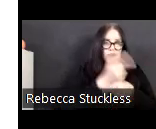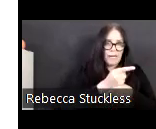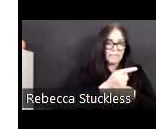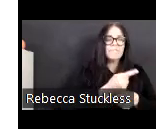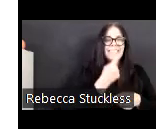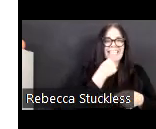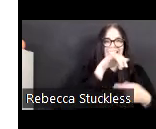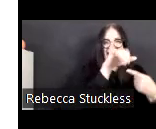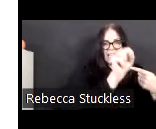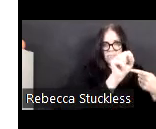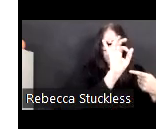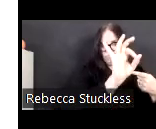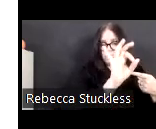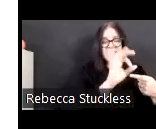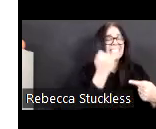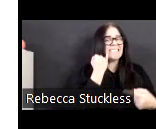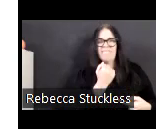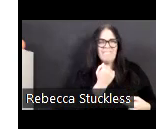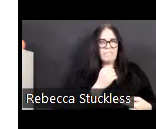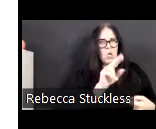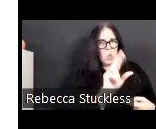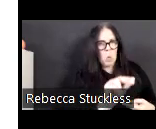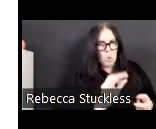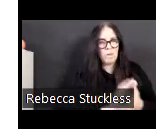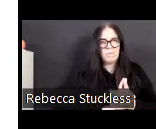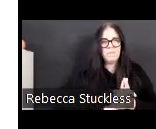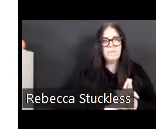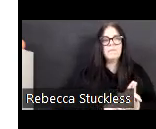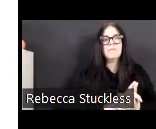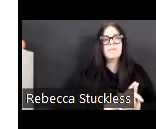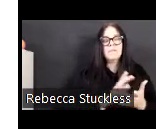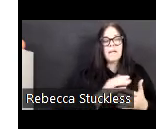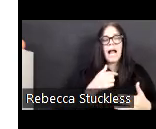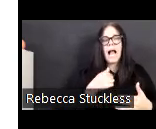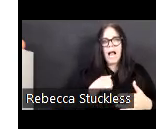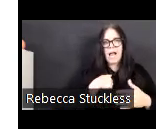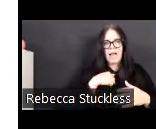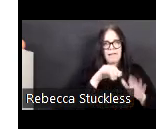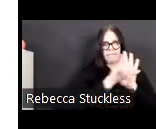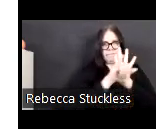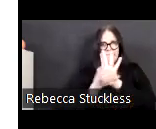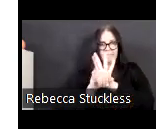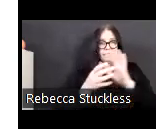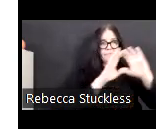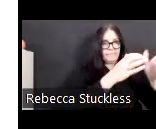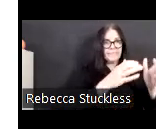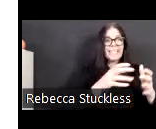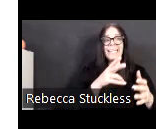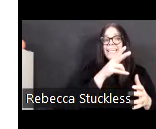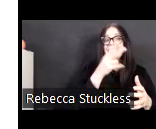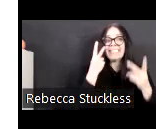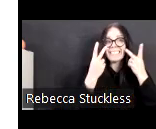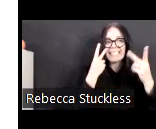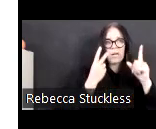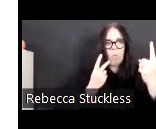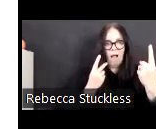no. And I code the items by seeing is a 1, by hearing is a 2, by doing is 3, and by